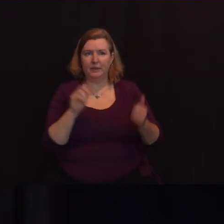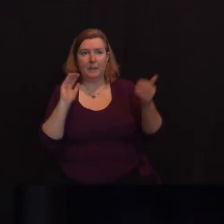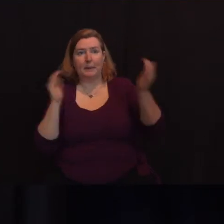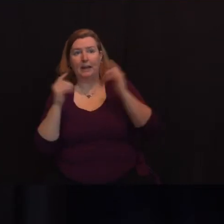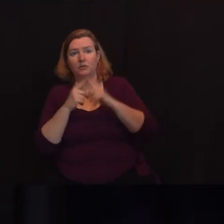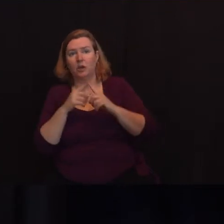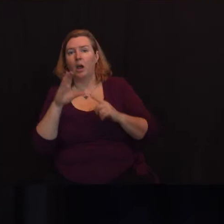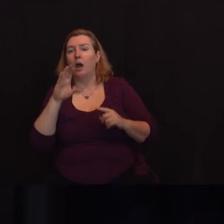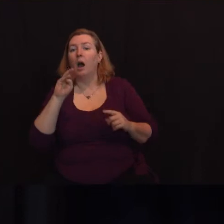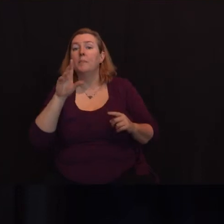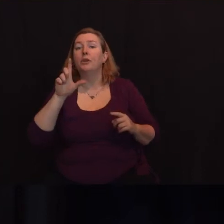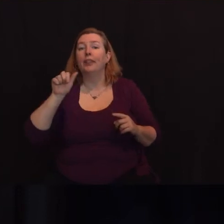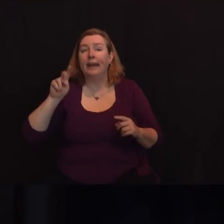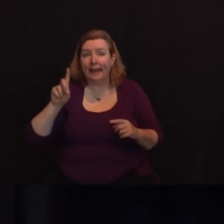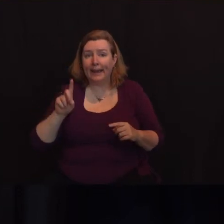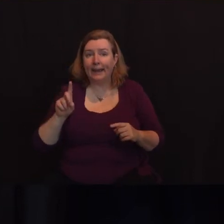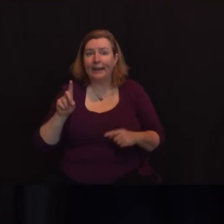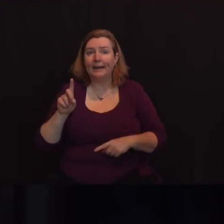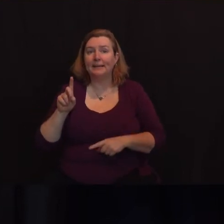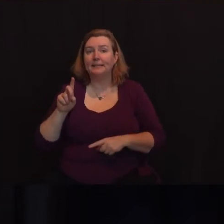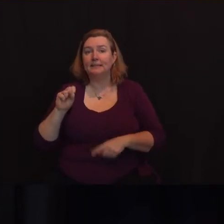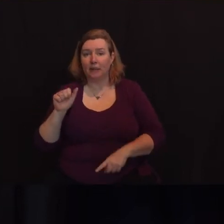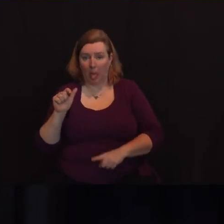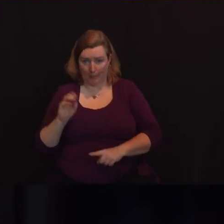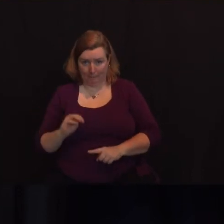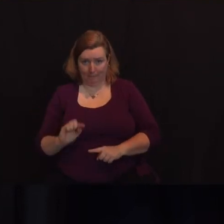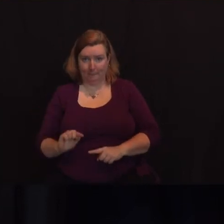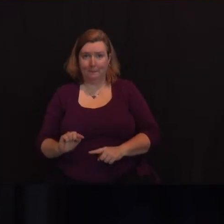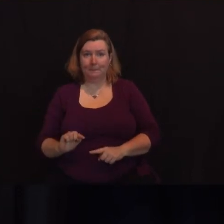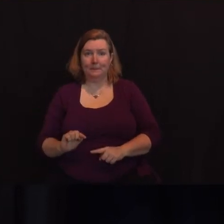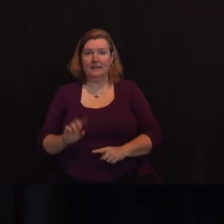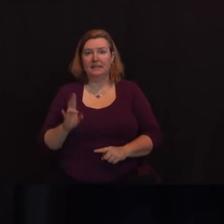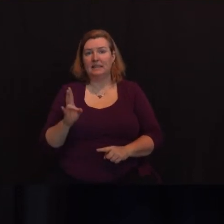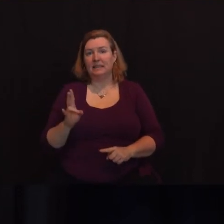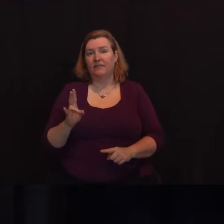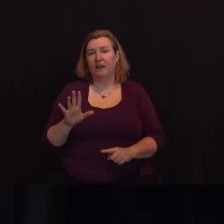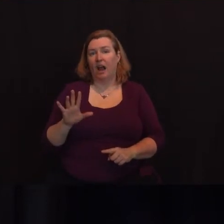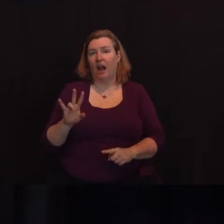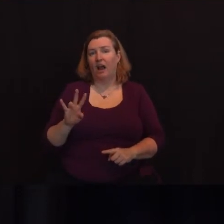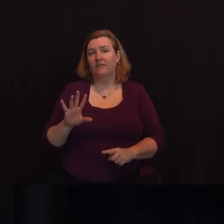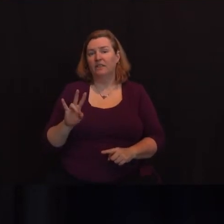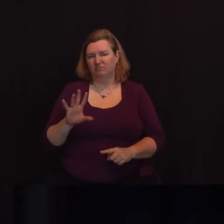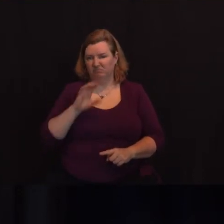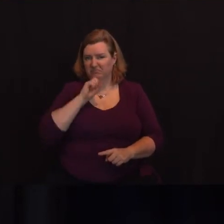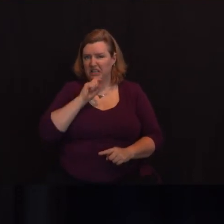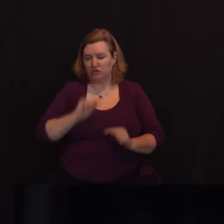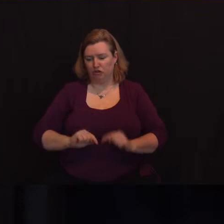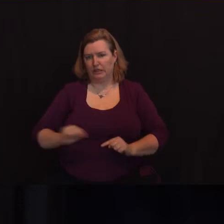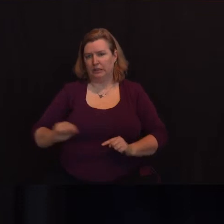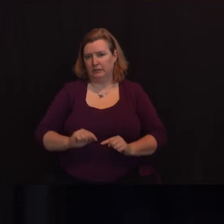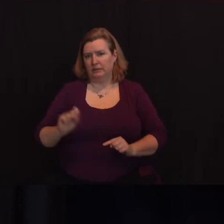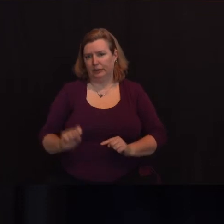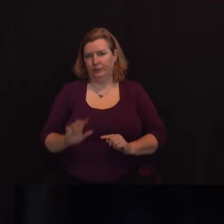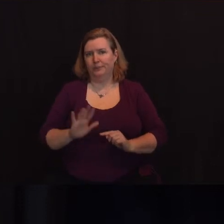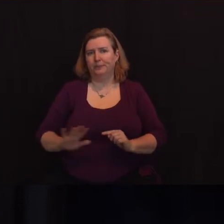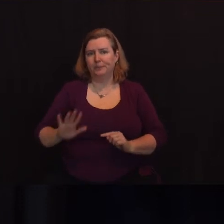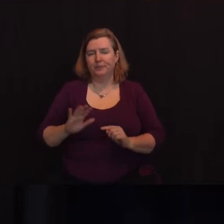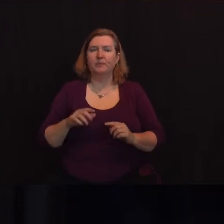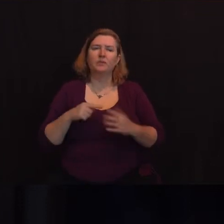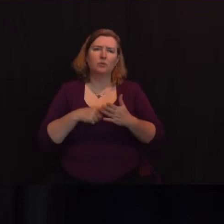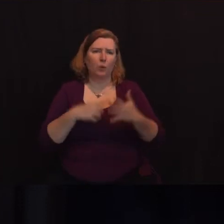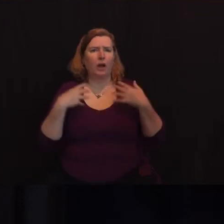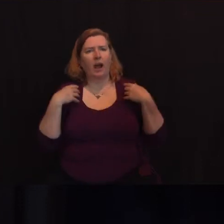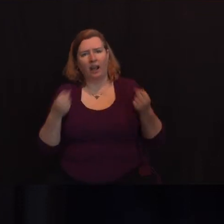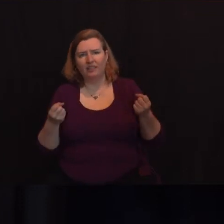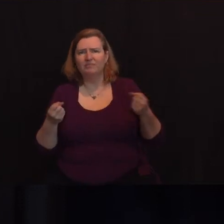Salem counties had life expectancies of slightly more than 75 years. This reflects that health is influenced by